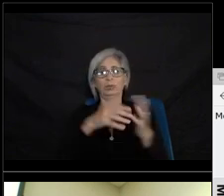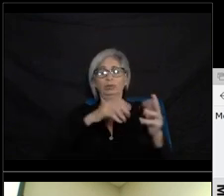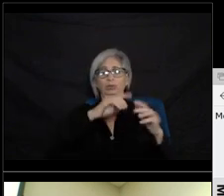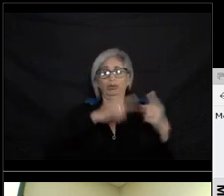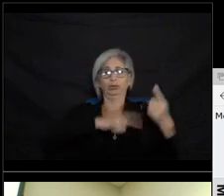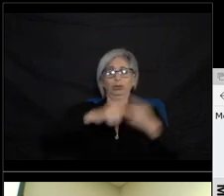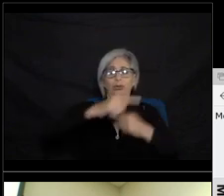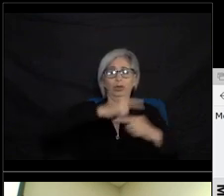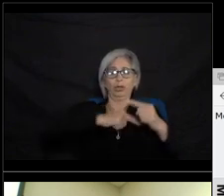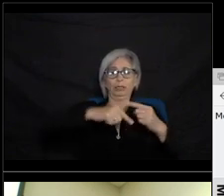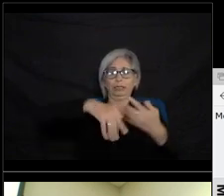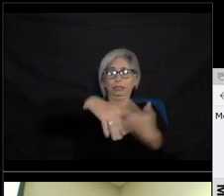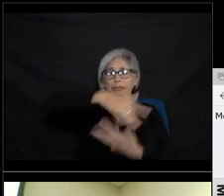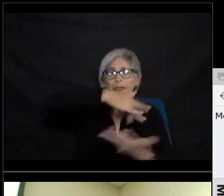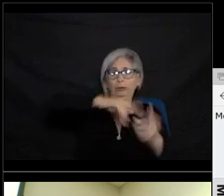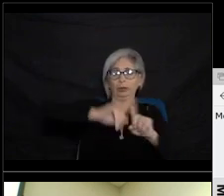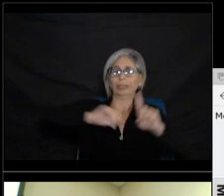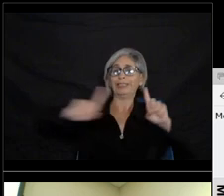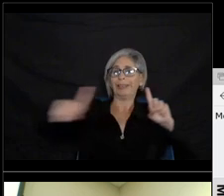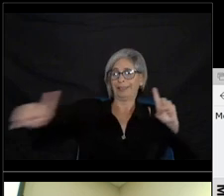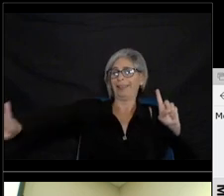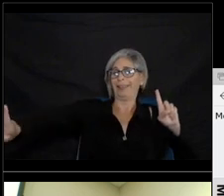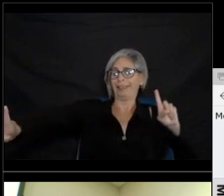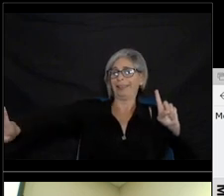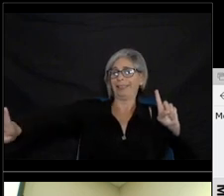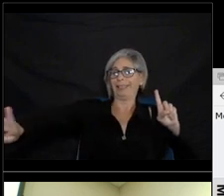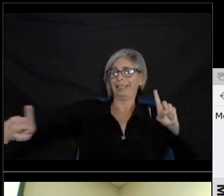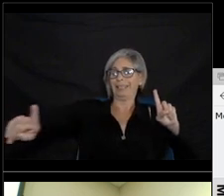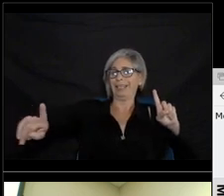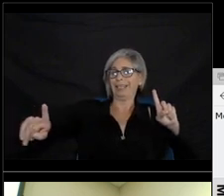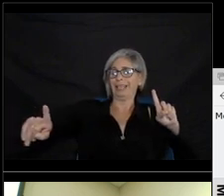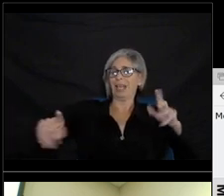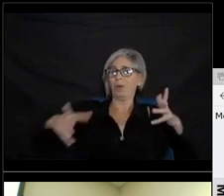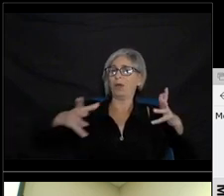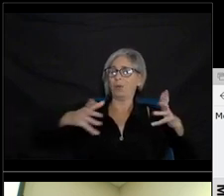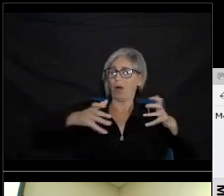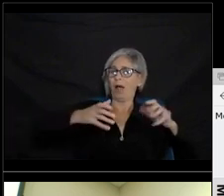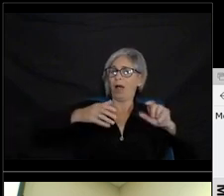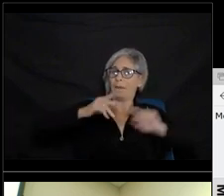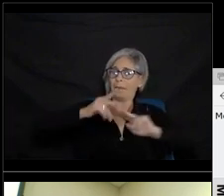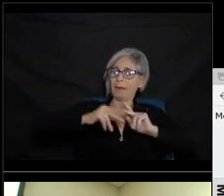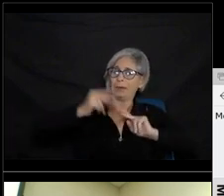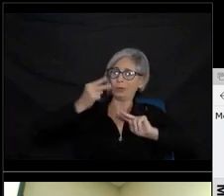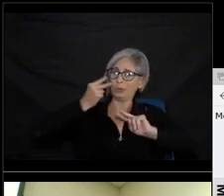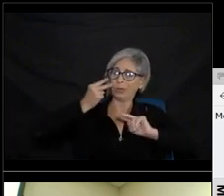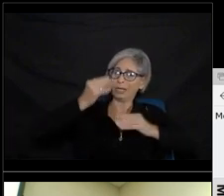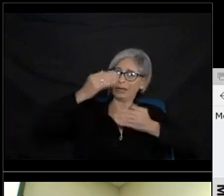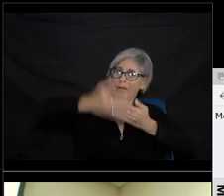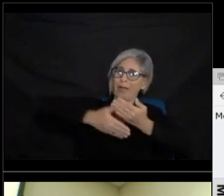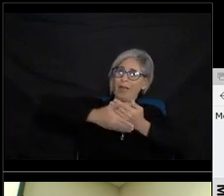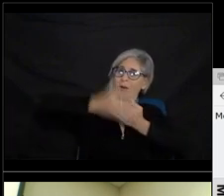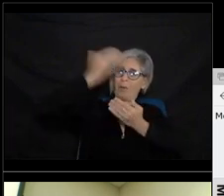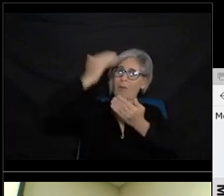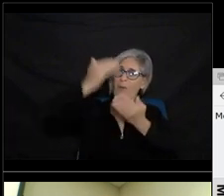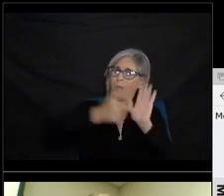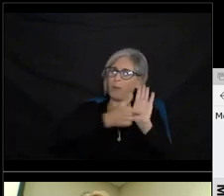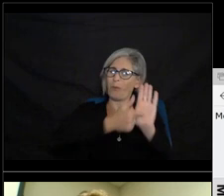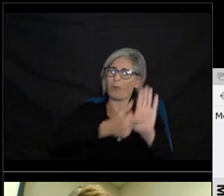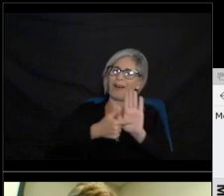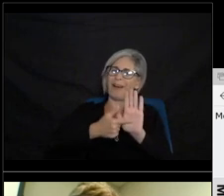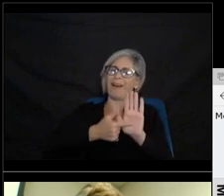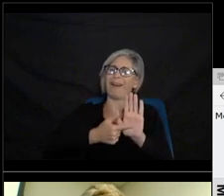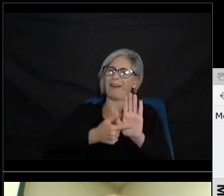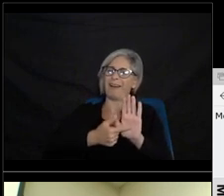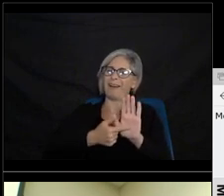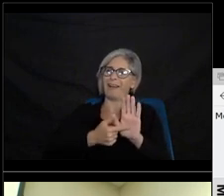appropriate for the pandemic that we're still facing, but we want to we'll send out an invitation list and have a nice